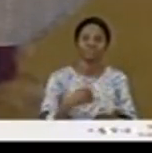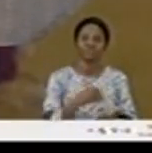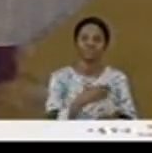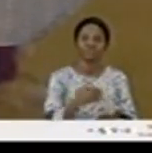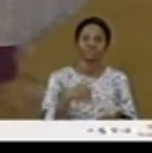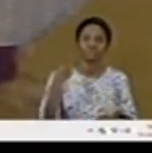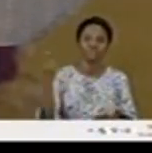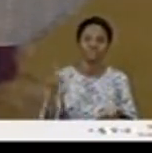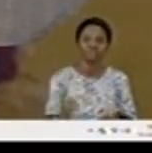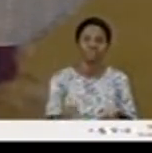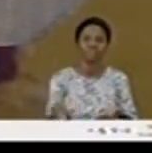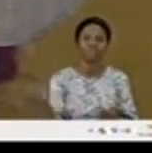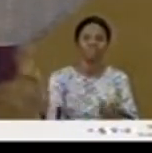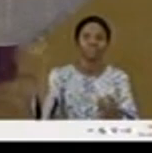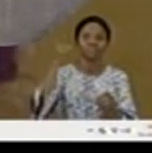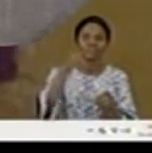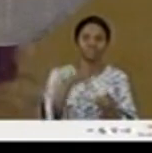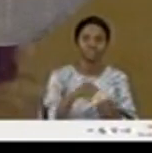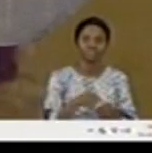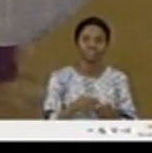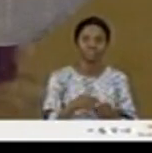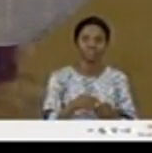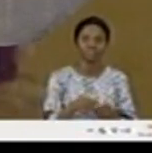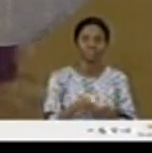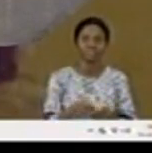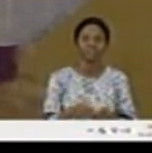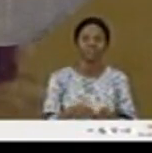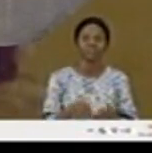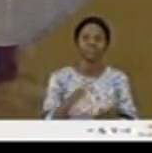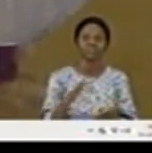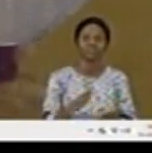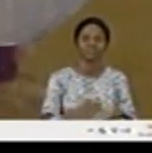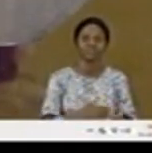ever, till my wrath.